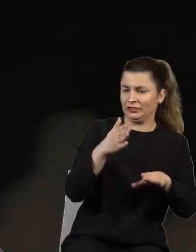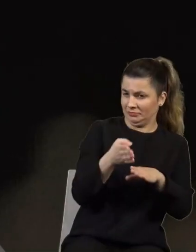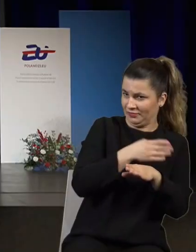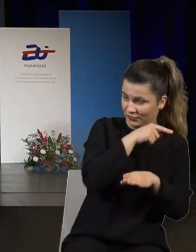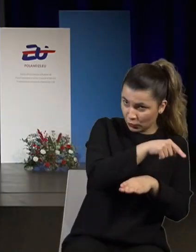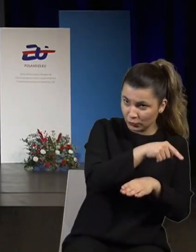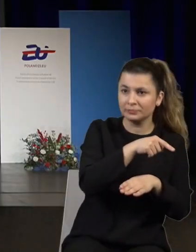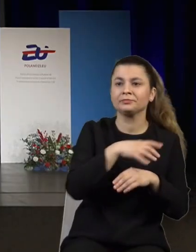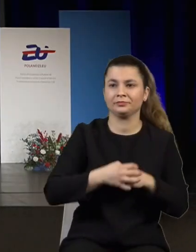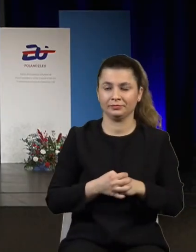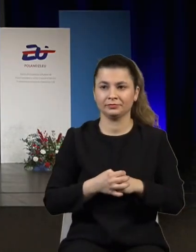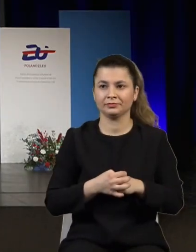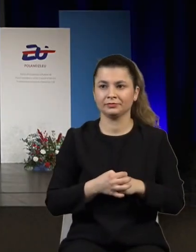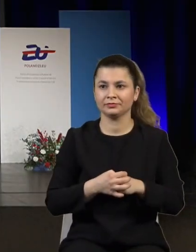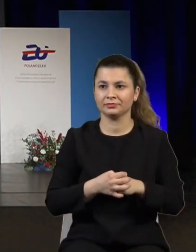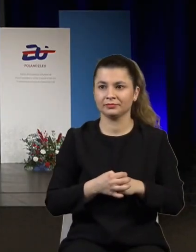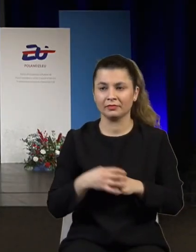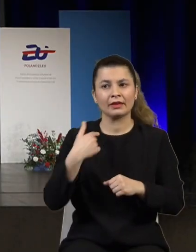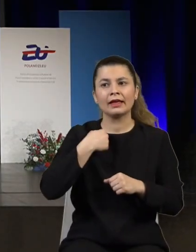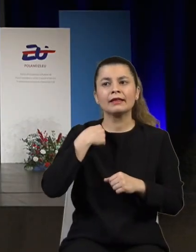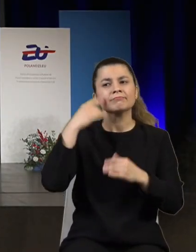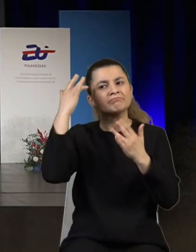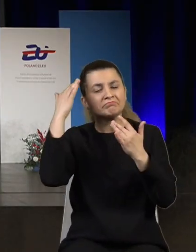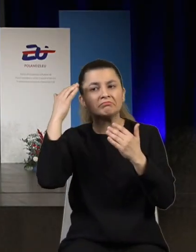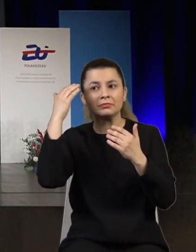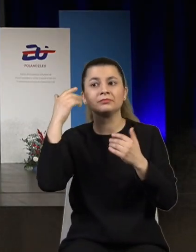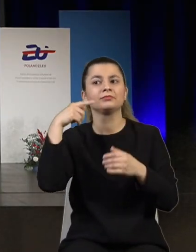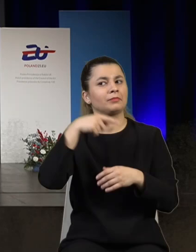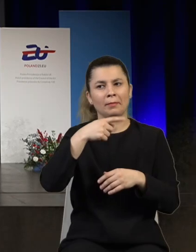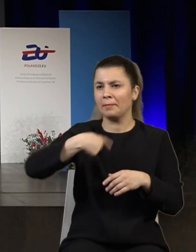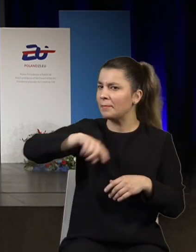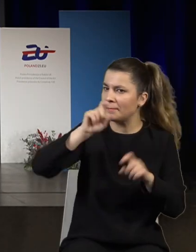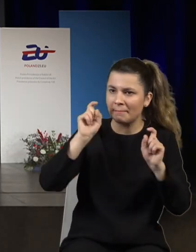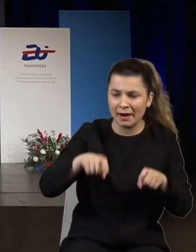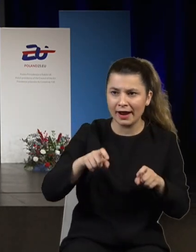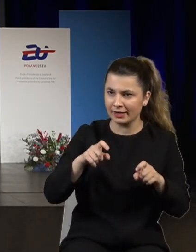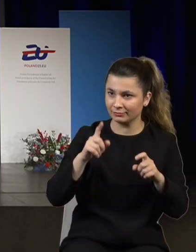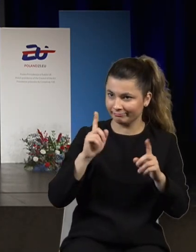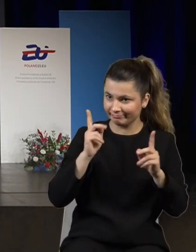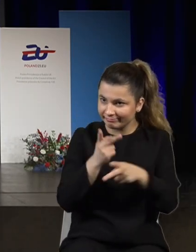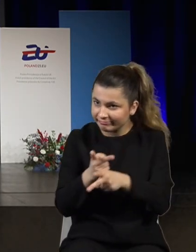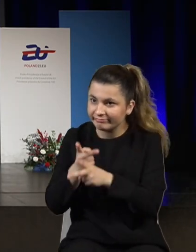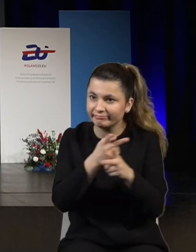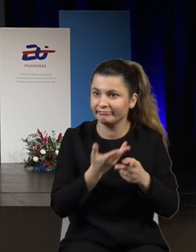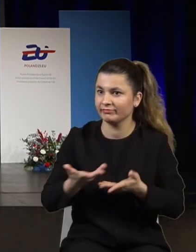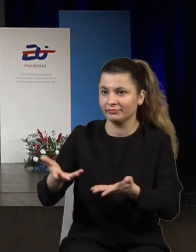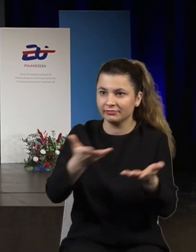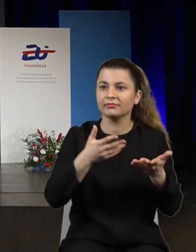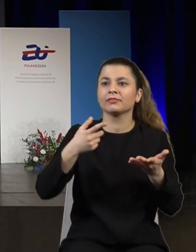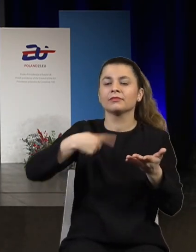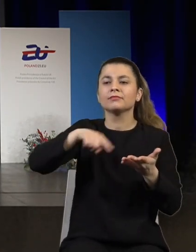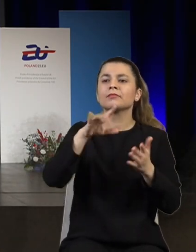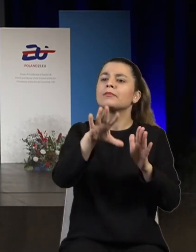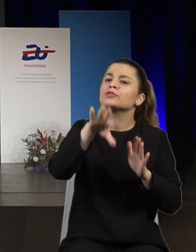our priorities, and maybe it is not possible to cover everything.